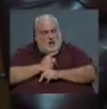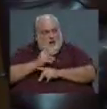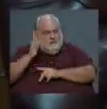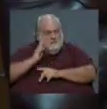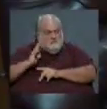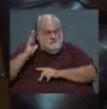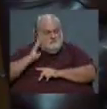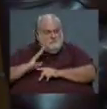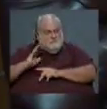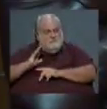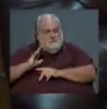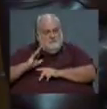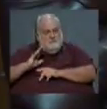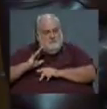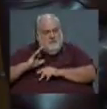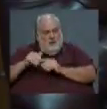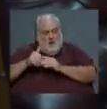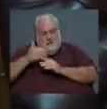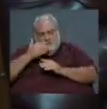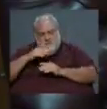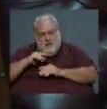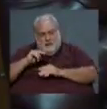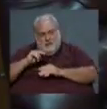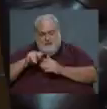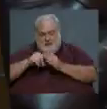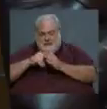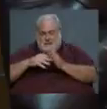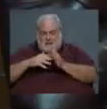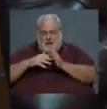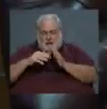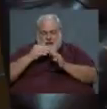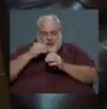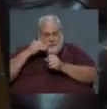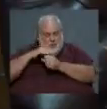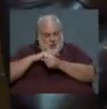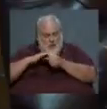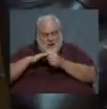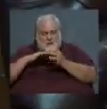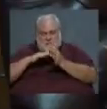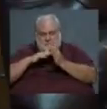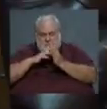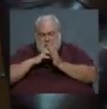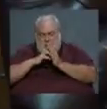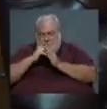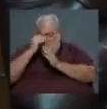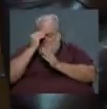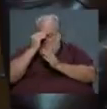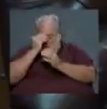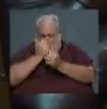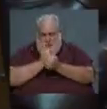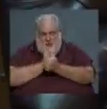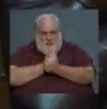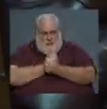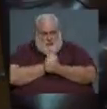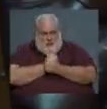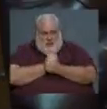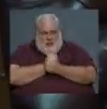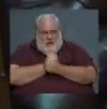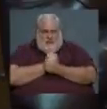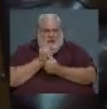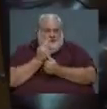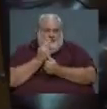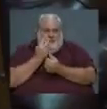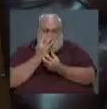when they had all that? This is a fragile neighborhood, sure. And I know they would love to see something pretty